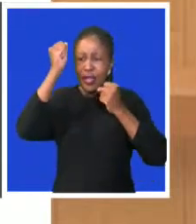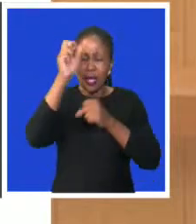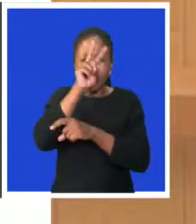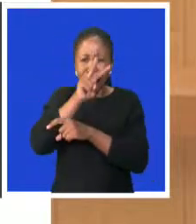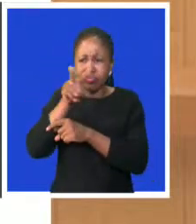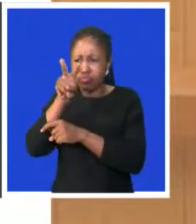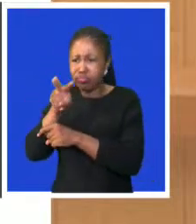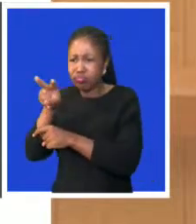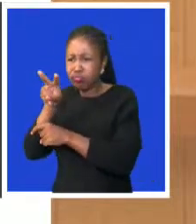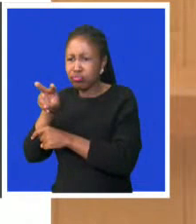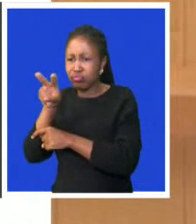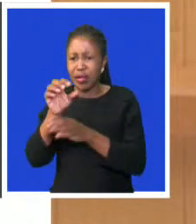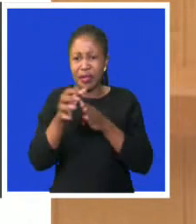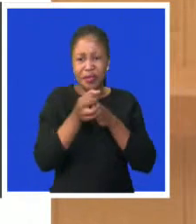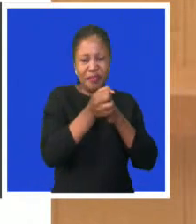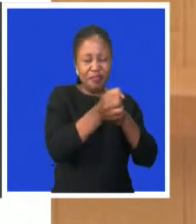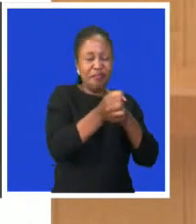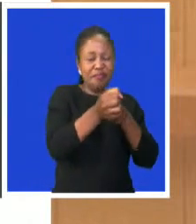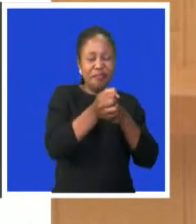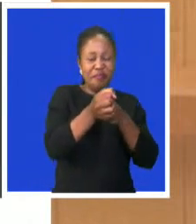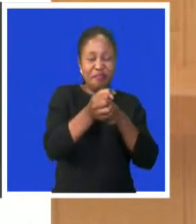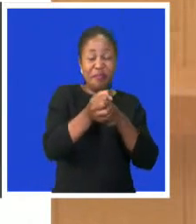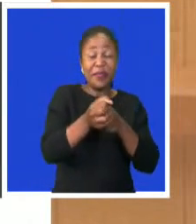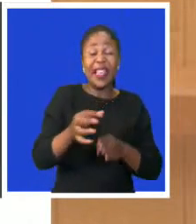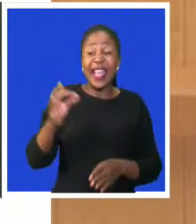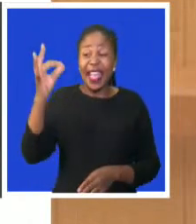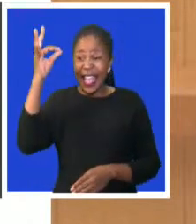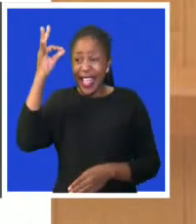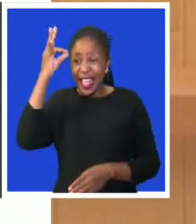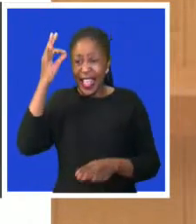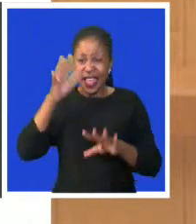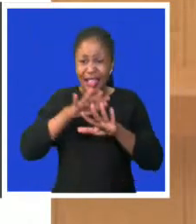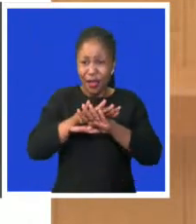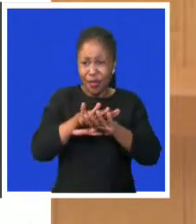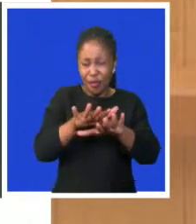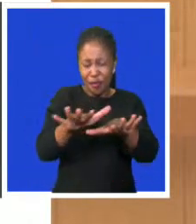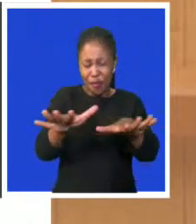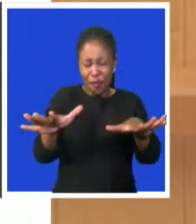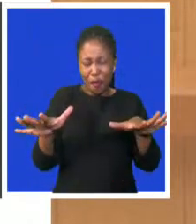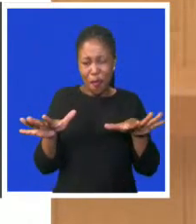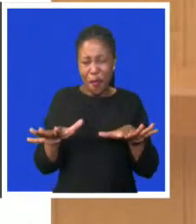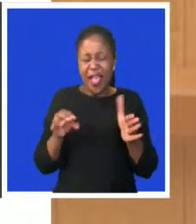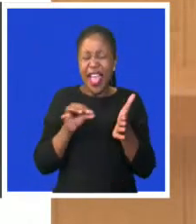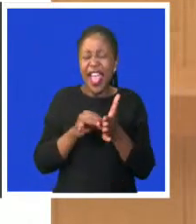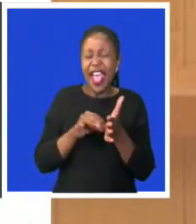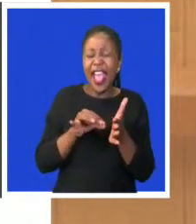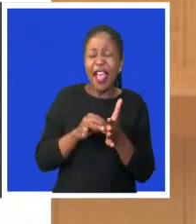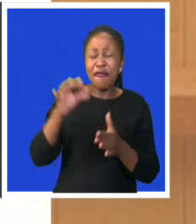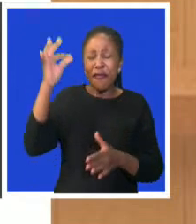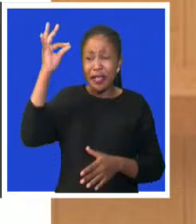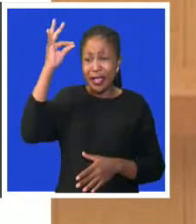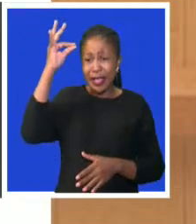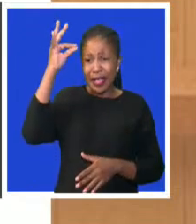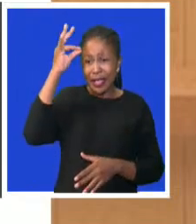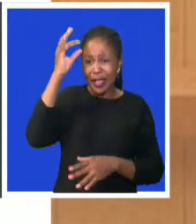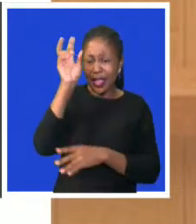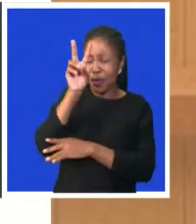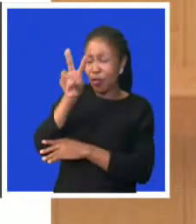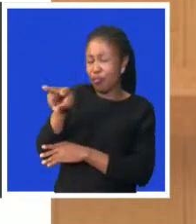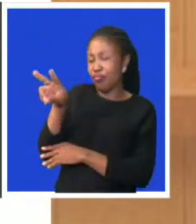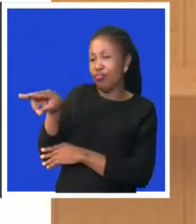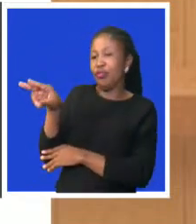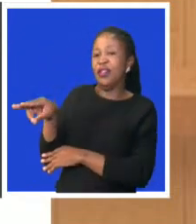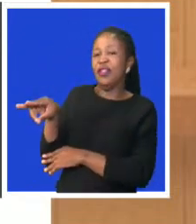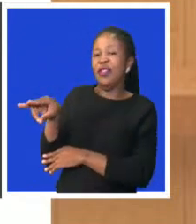client kings. The head of the empire was the